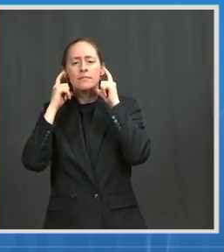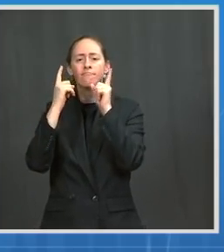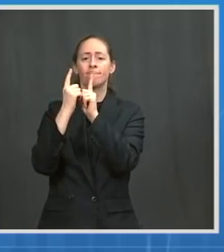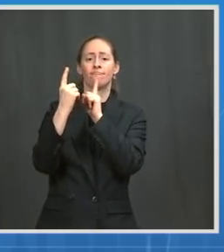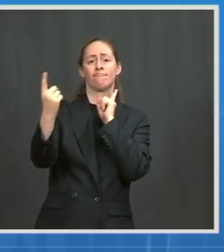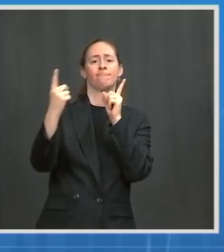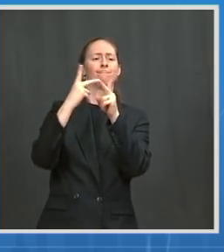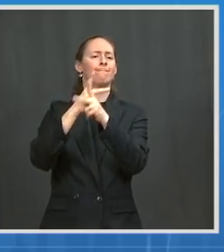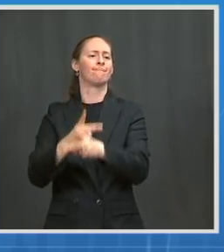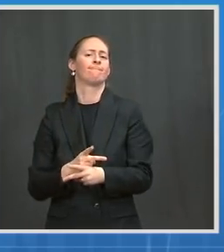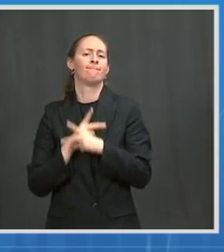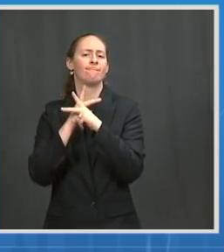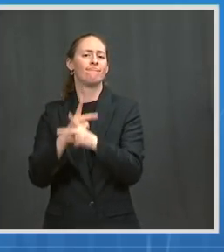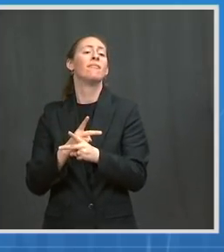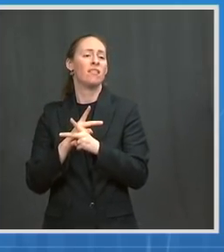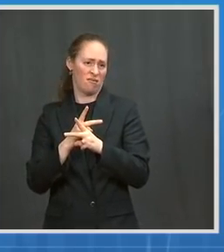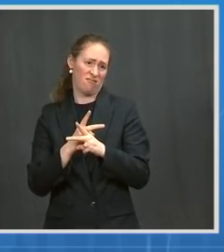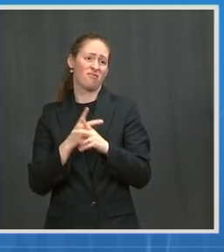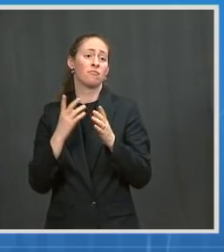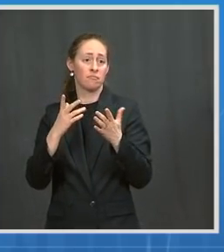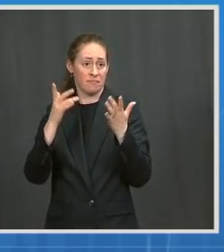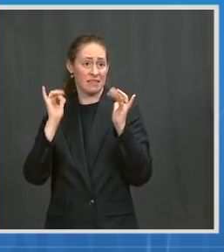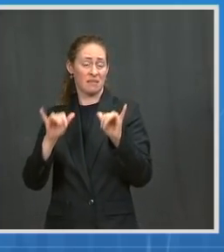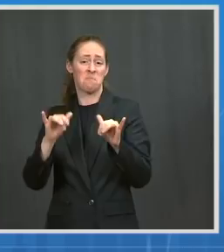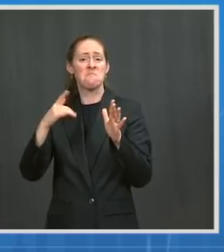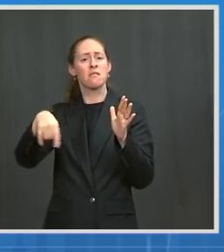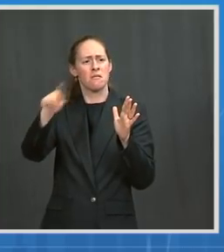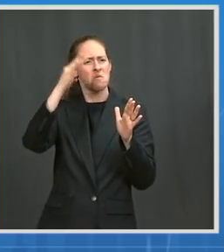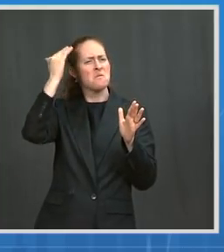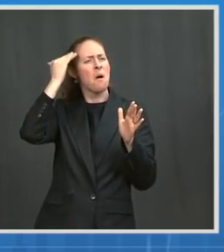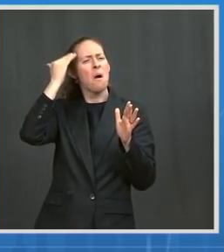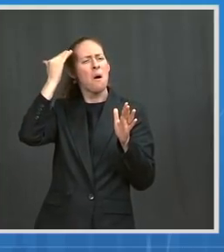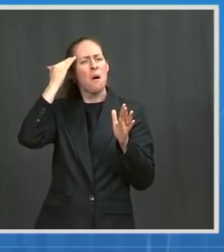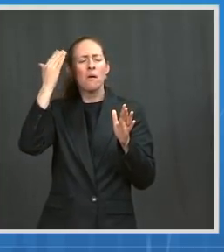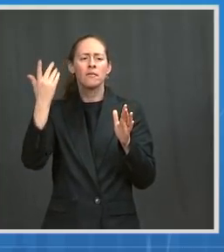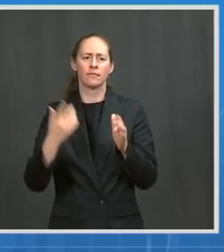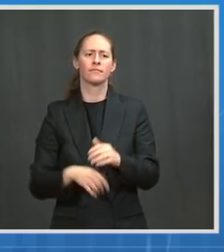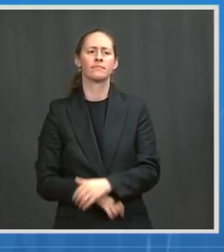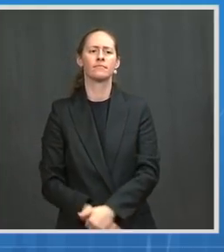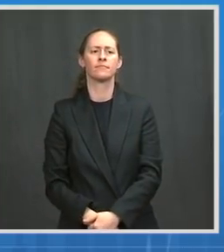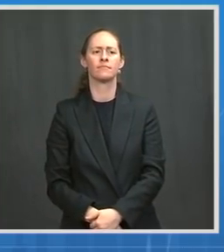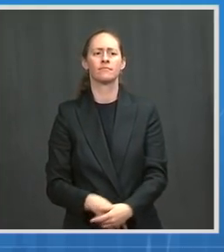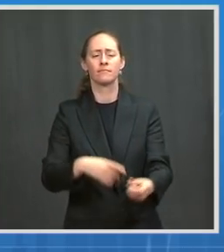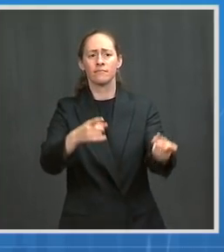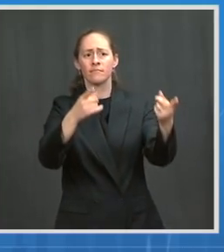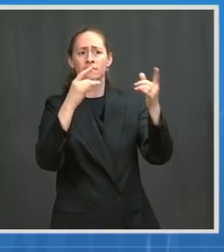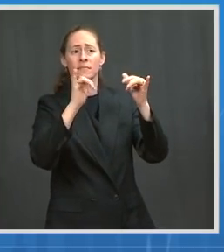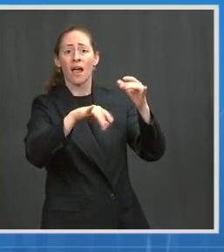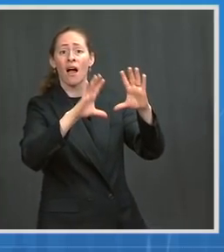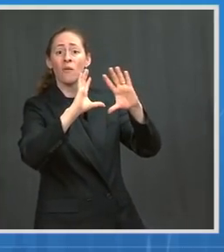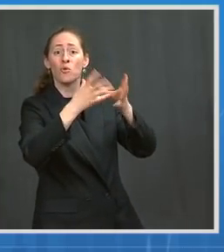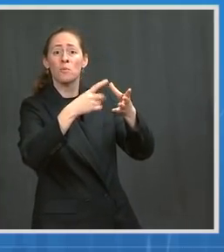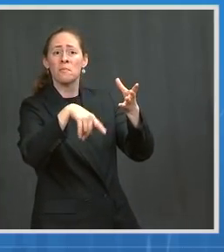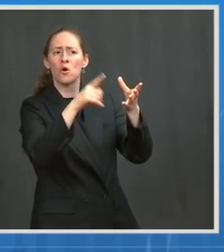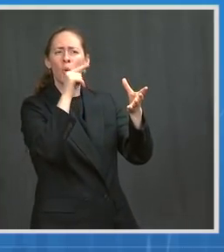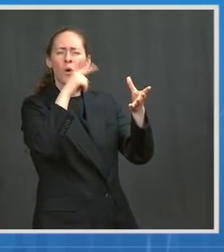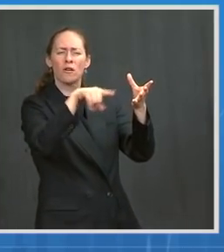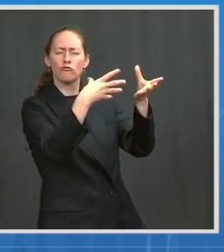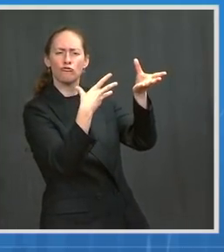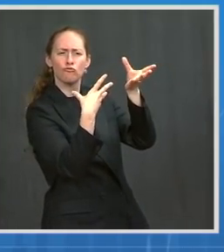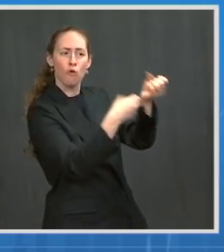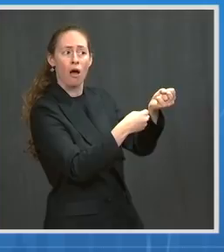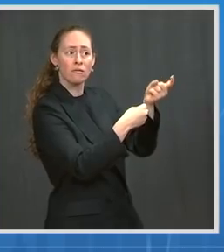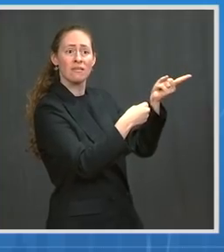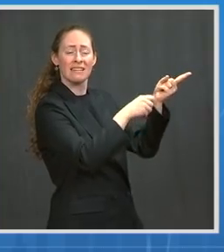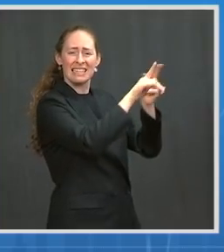we're really trying to do, as you note, is to get into those communities with trusted messengers to ensure that they know that that vaccine is